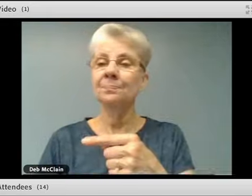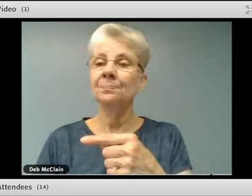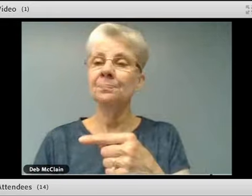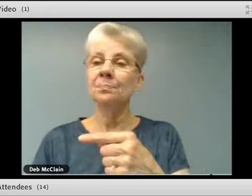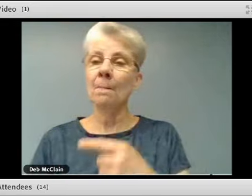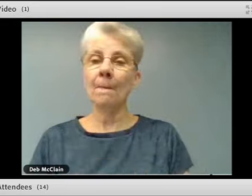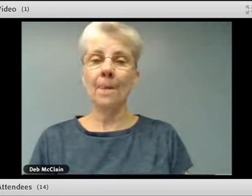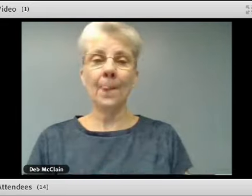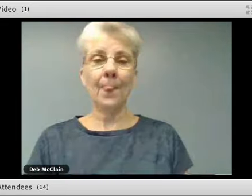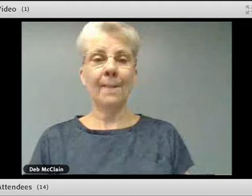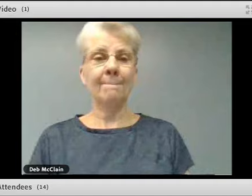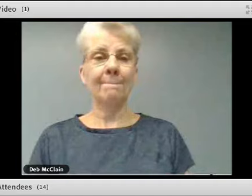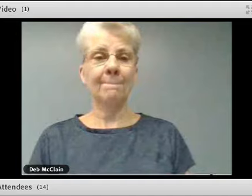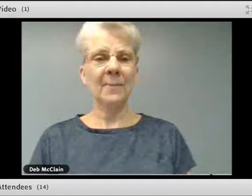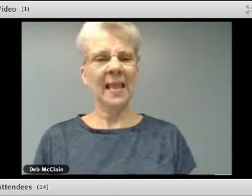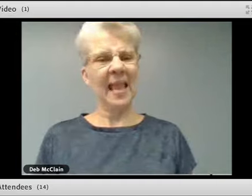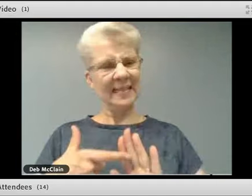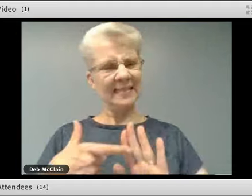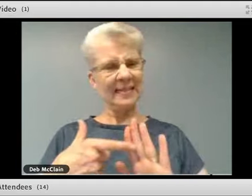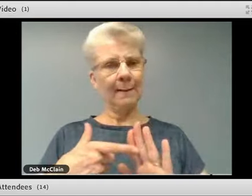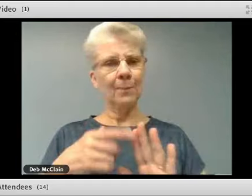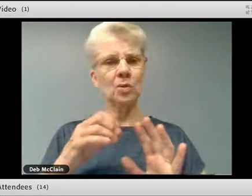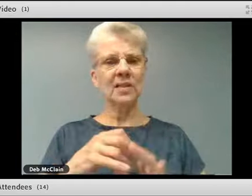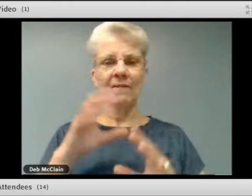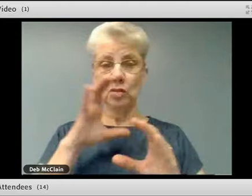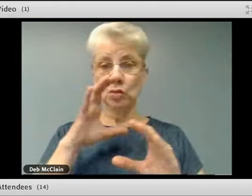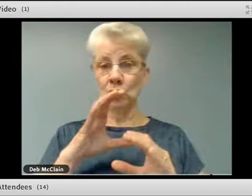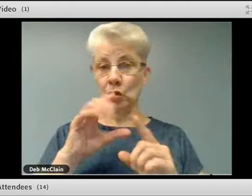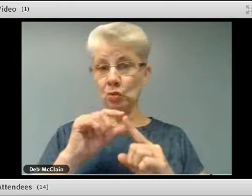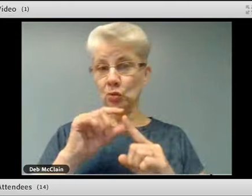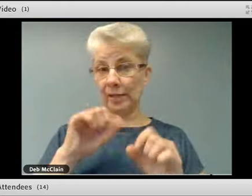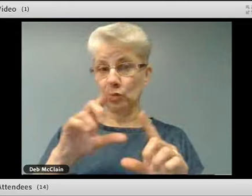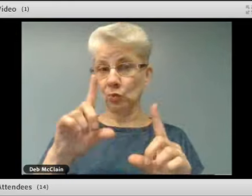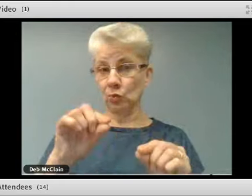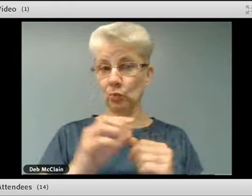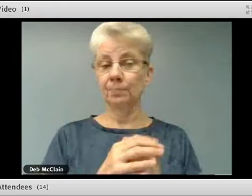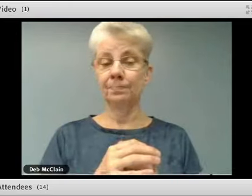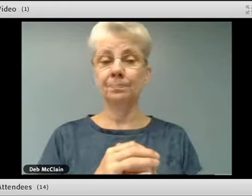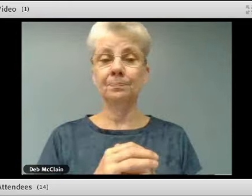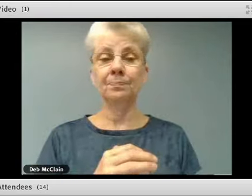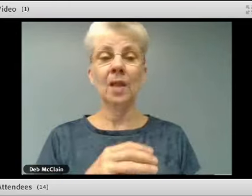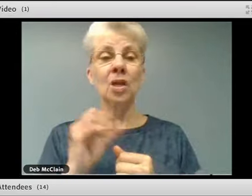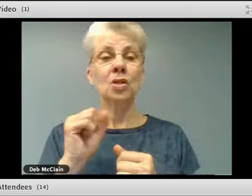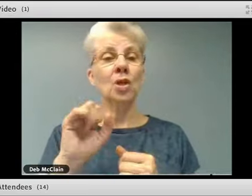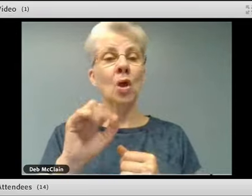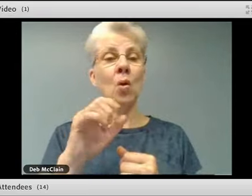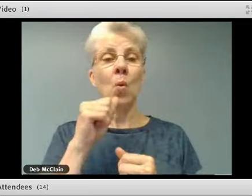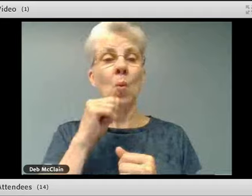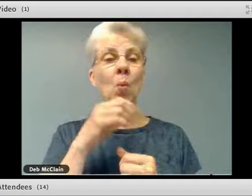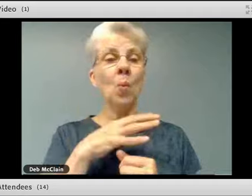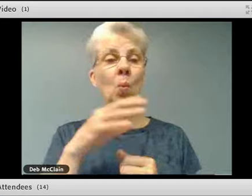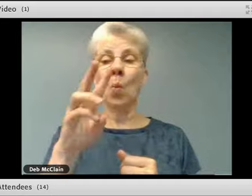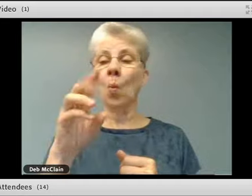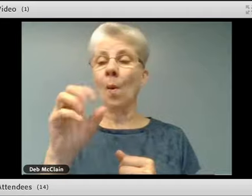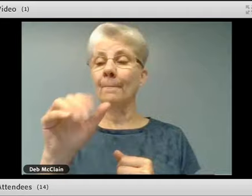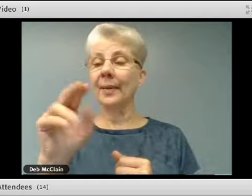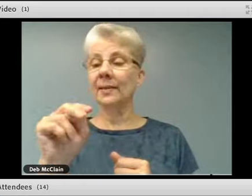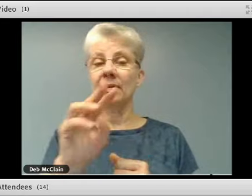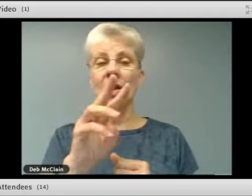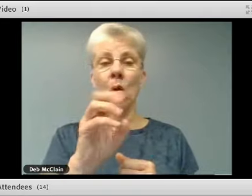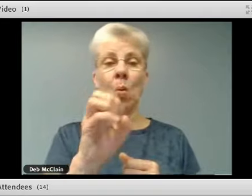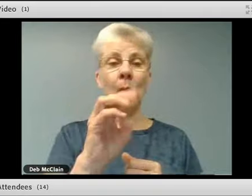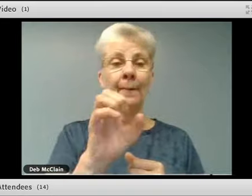So here are some examples of some searches that you can do. So woman and women in keywords, you'll